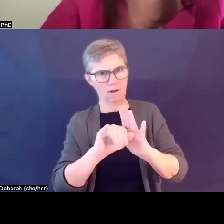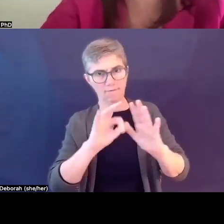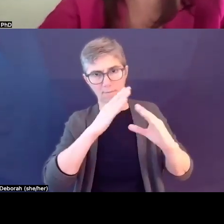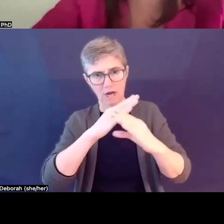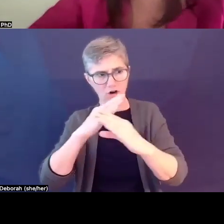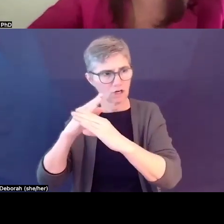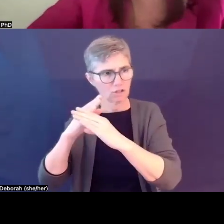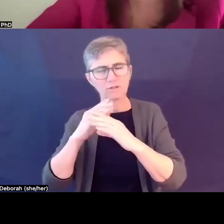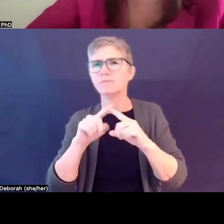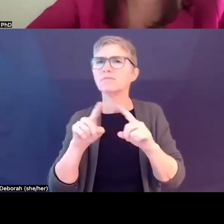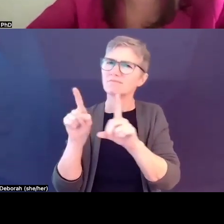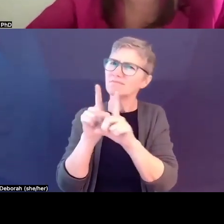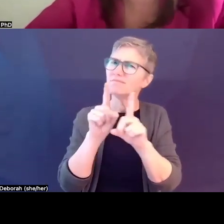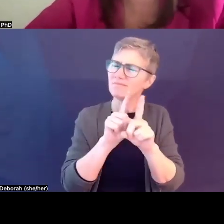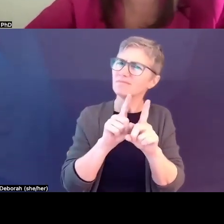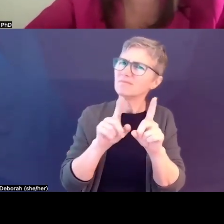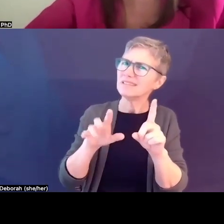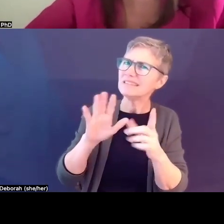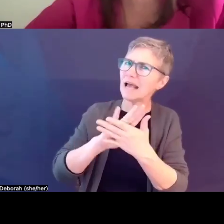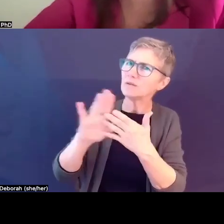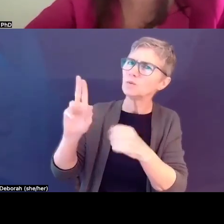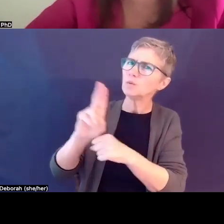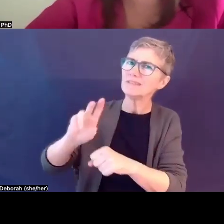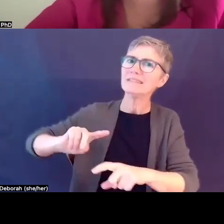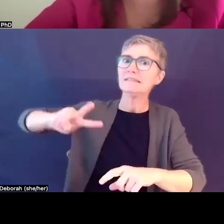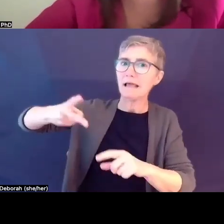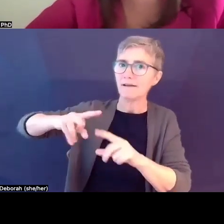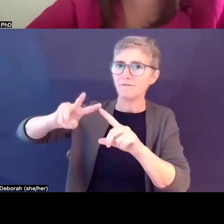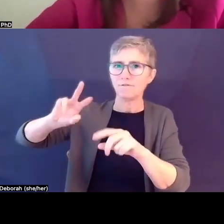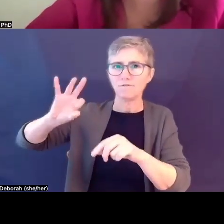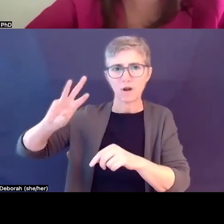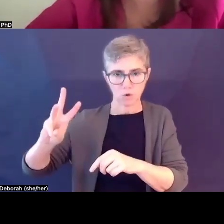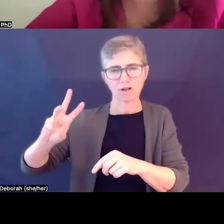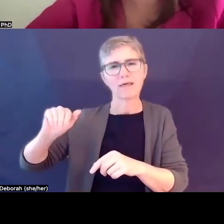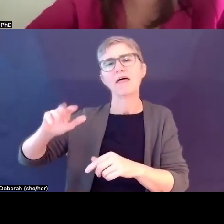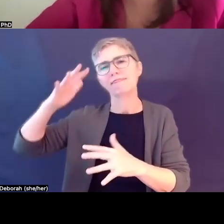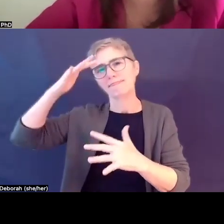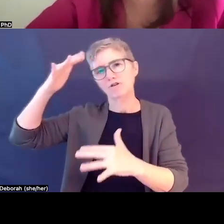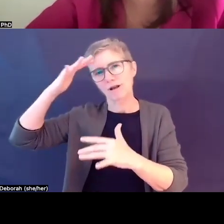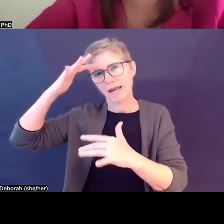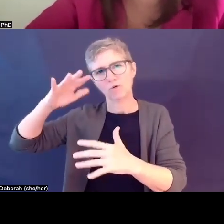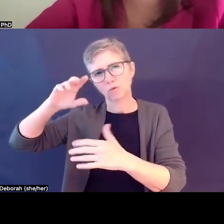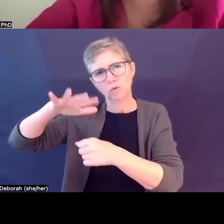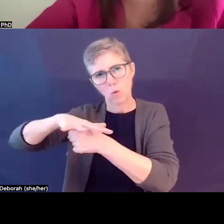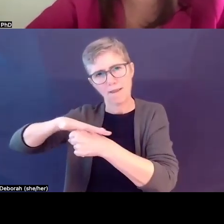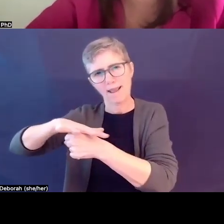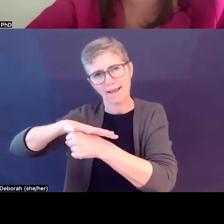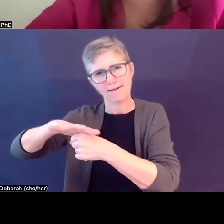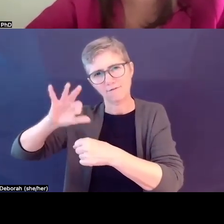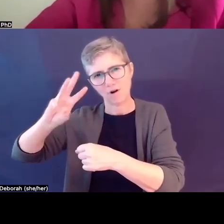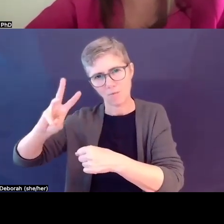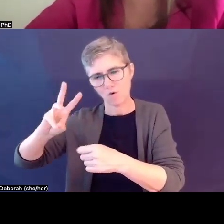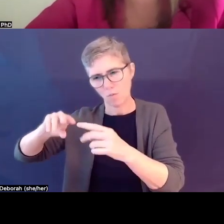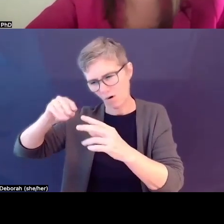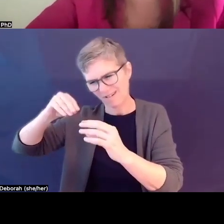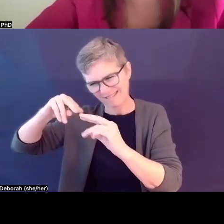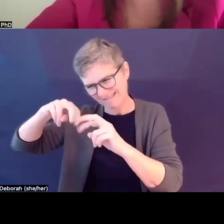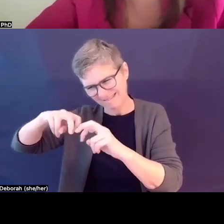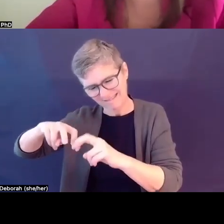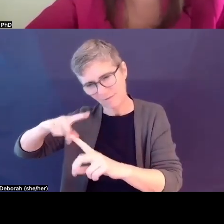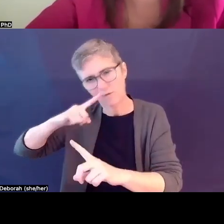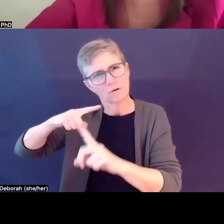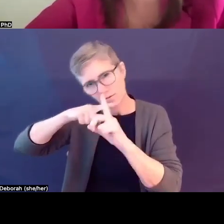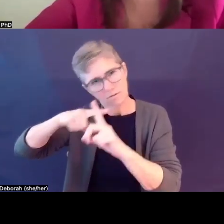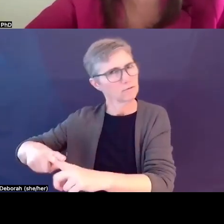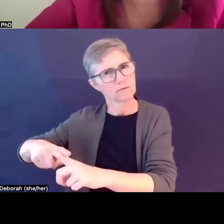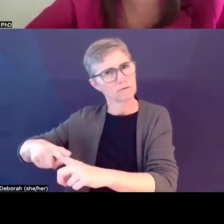that it is helpful to also use a second framework, the Theoretical Domains Framework, to really drill down further into change targets. targets, especially when